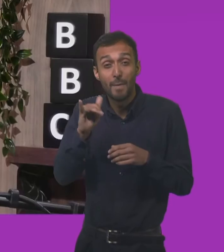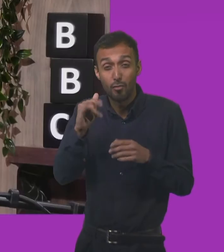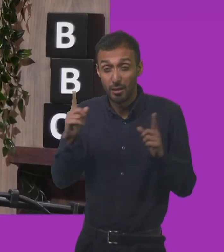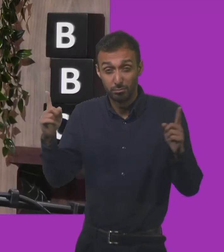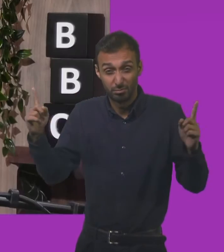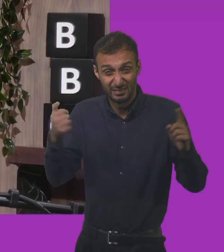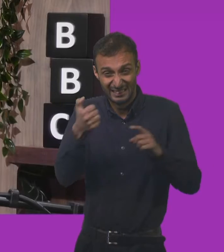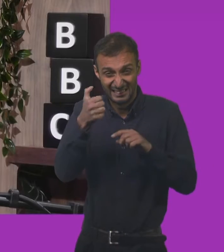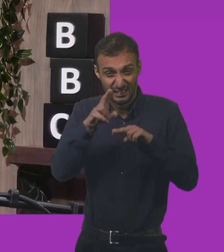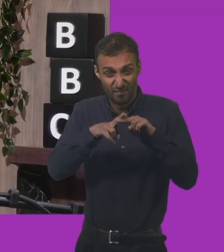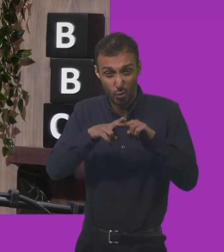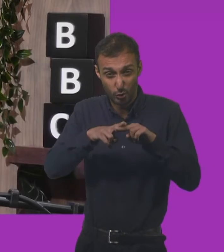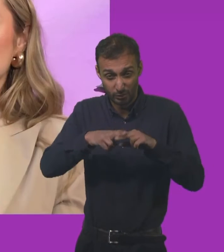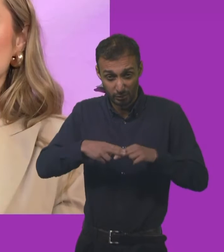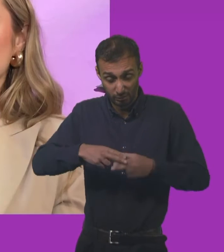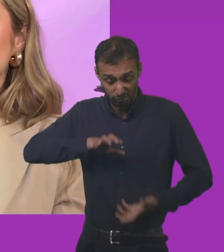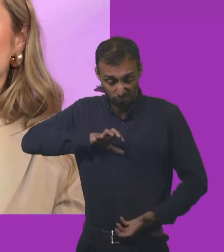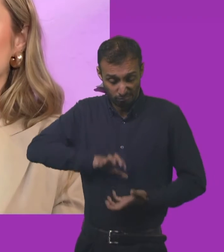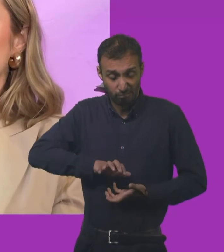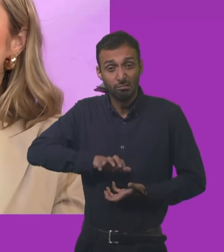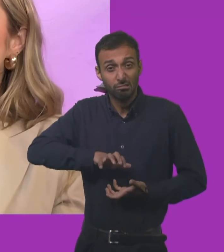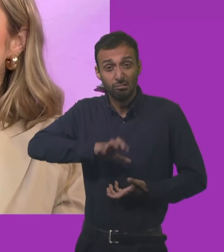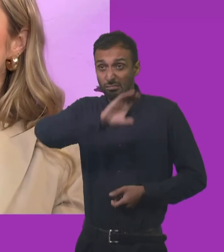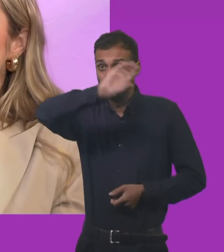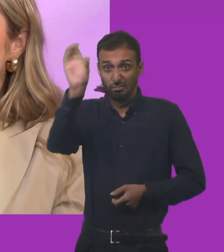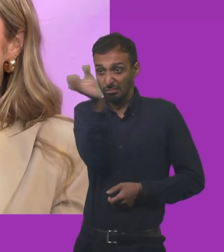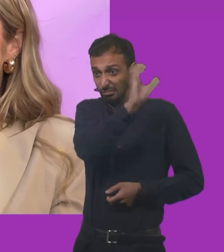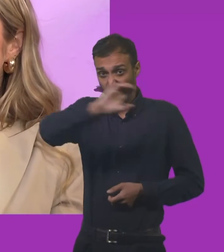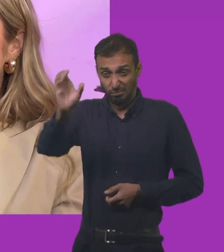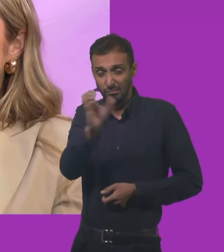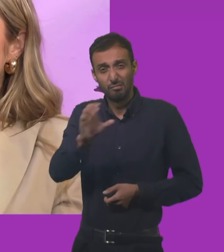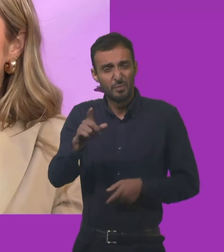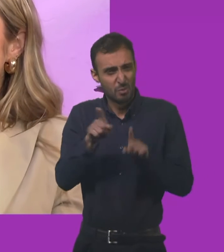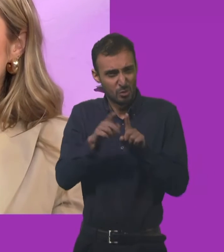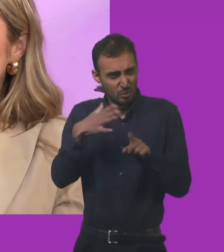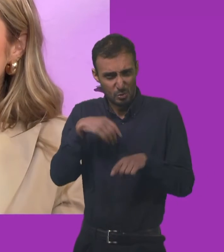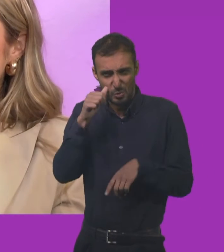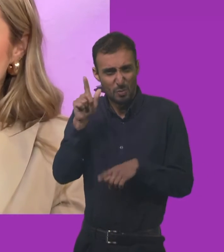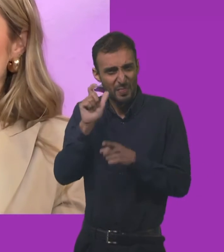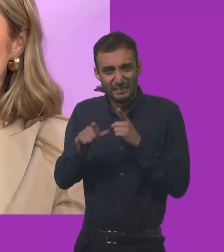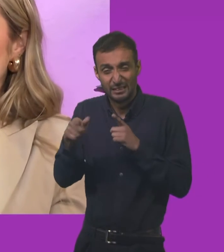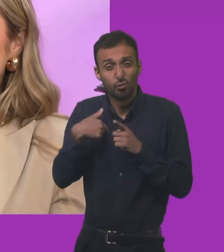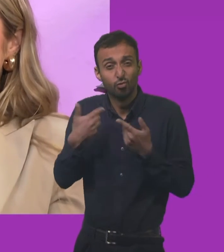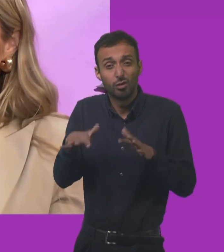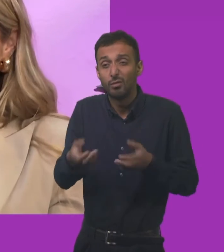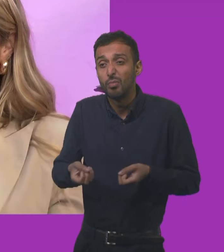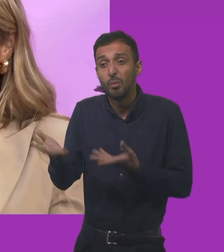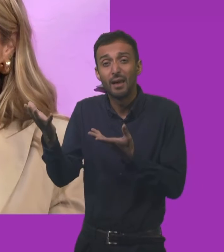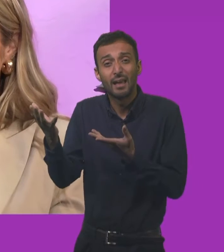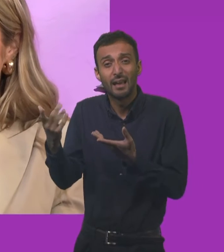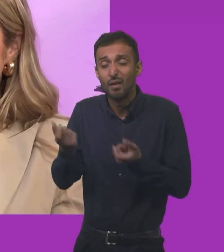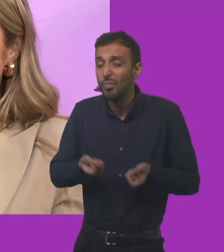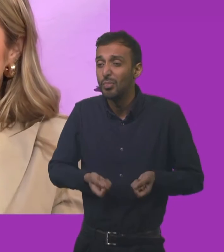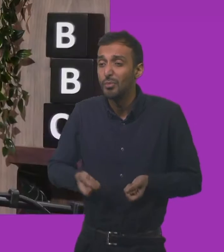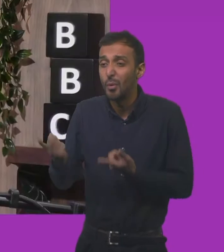or something like that, I've heard. So it would have been great to see it. And I also like want to know what they did with it. Did they literally just chuck it in the bin? Like, it would be interesting to